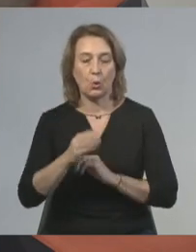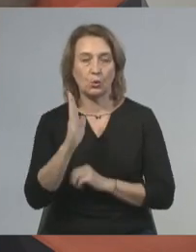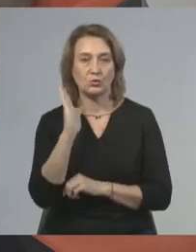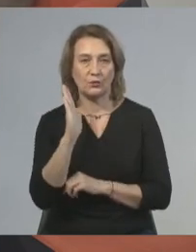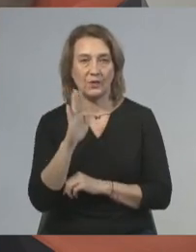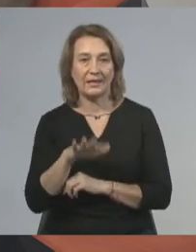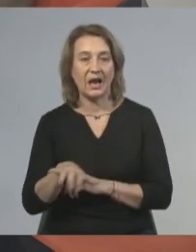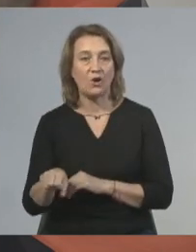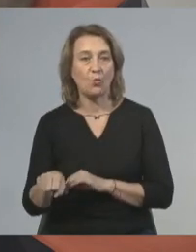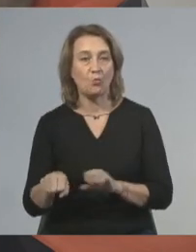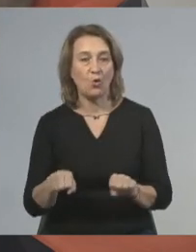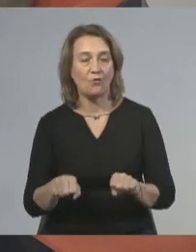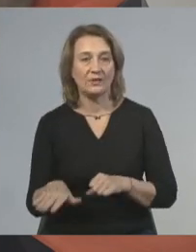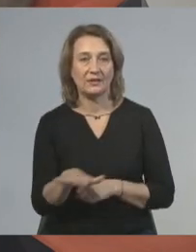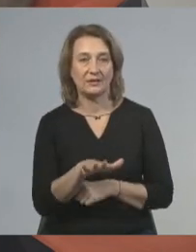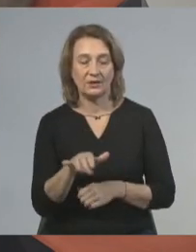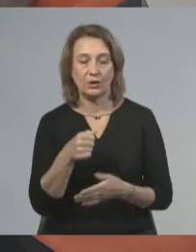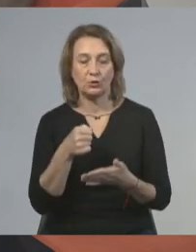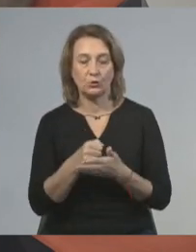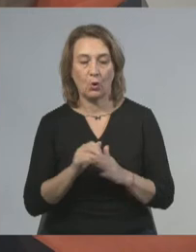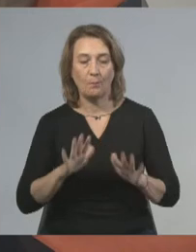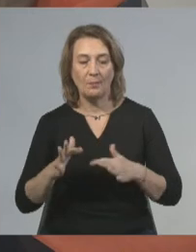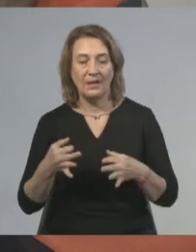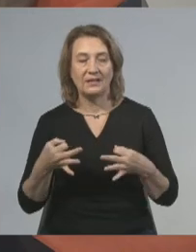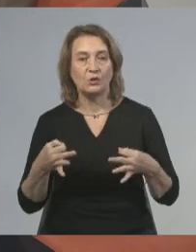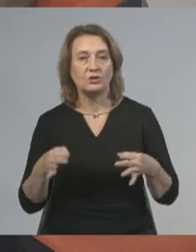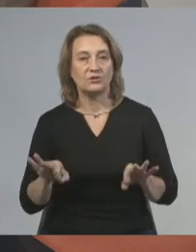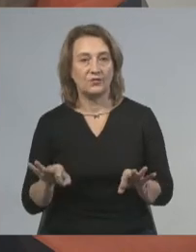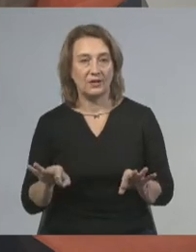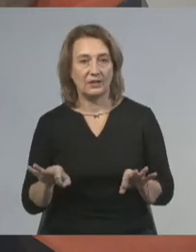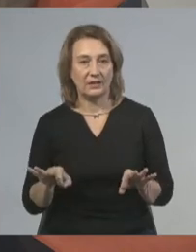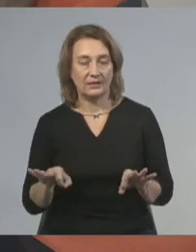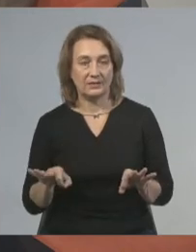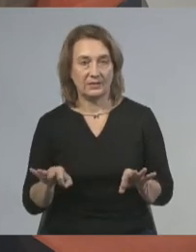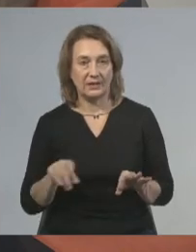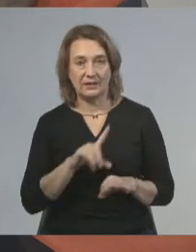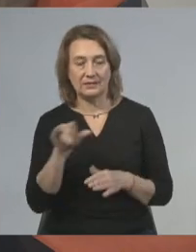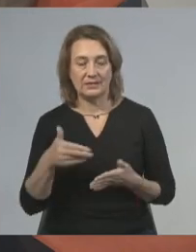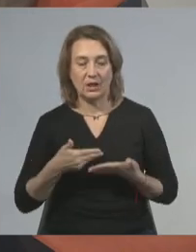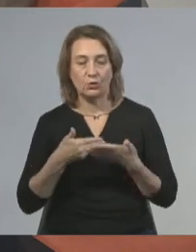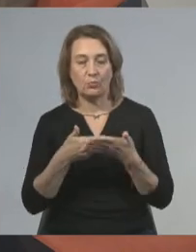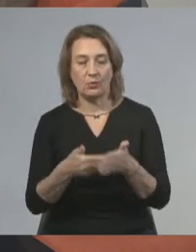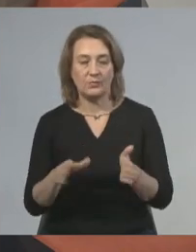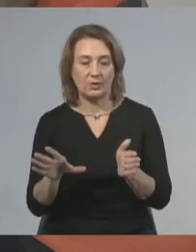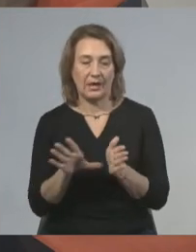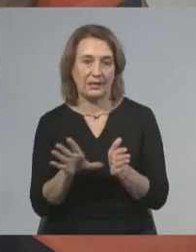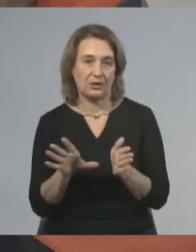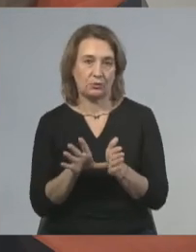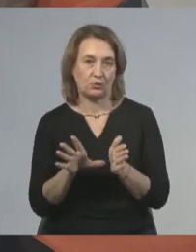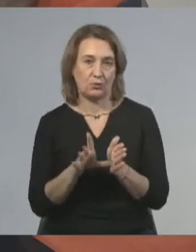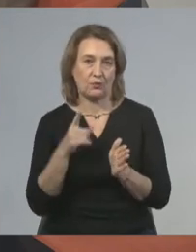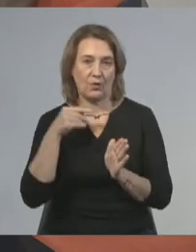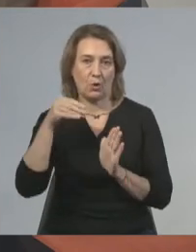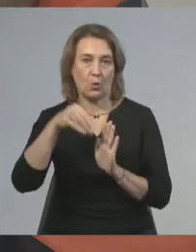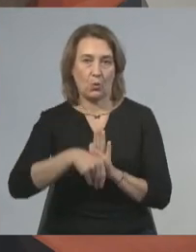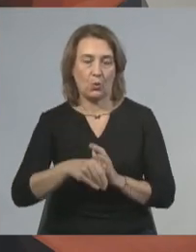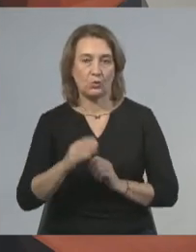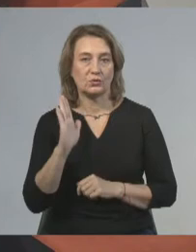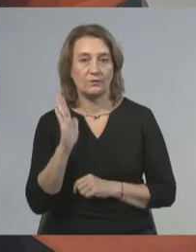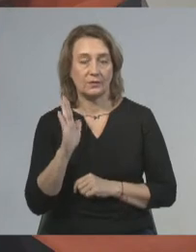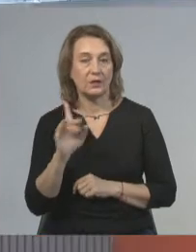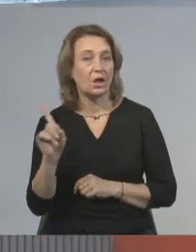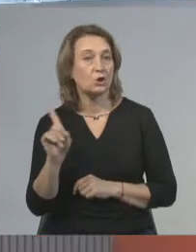possibilities of voting uh in the occupied territories uh and the